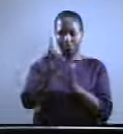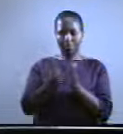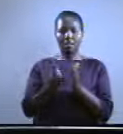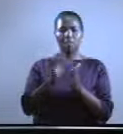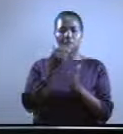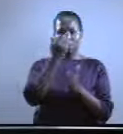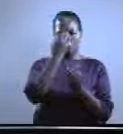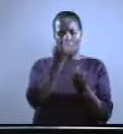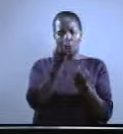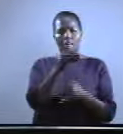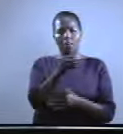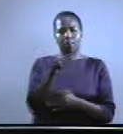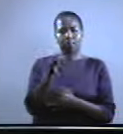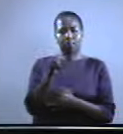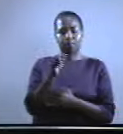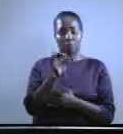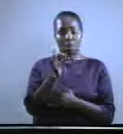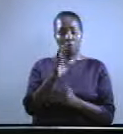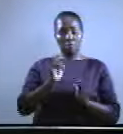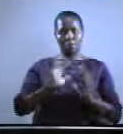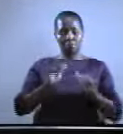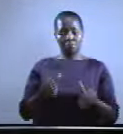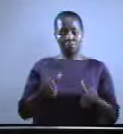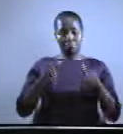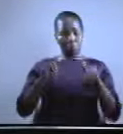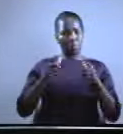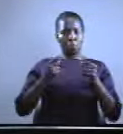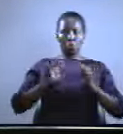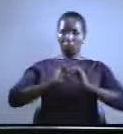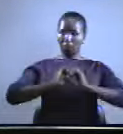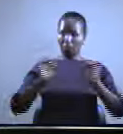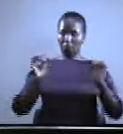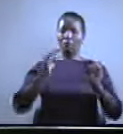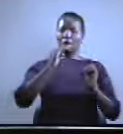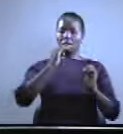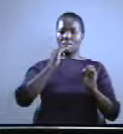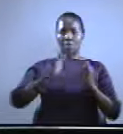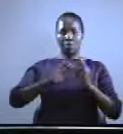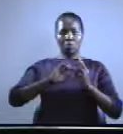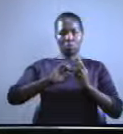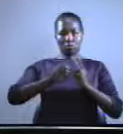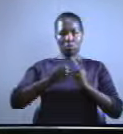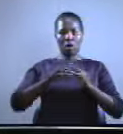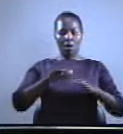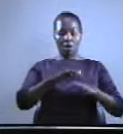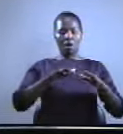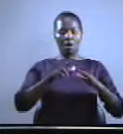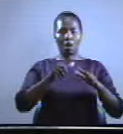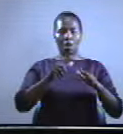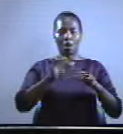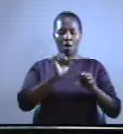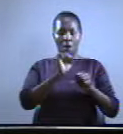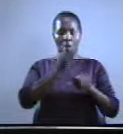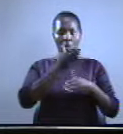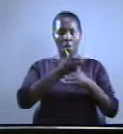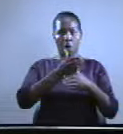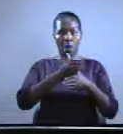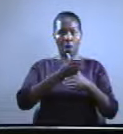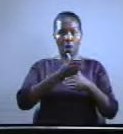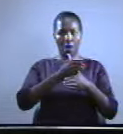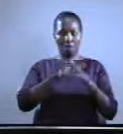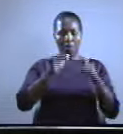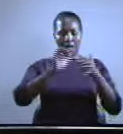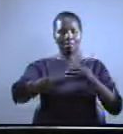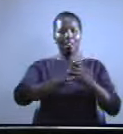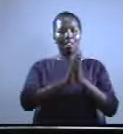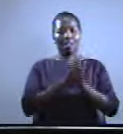and they refrain from doing so, it can be construed as an attempt to frustrate the work of the House. As